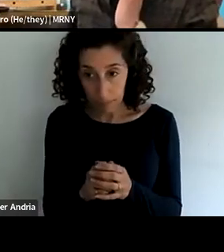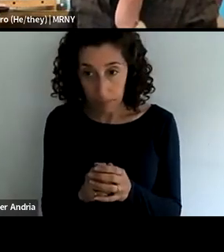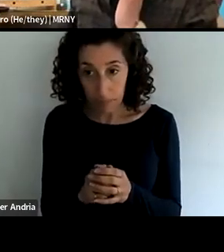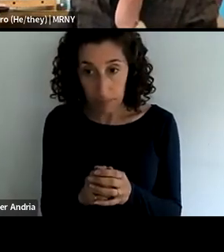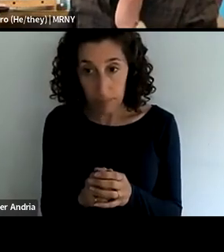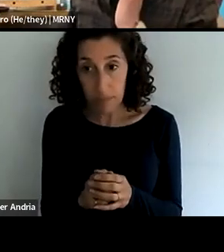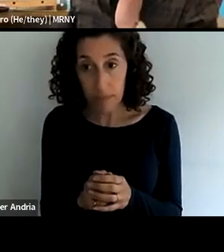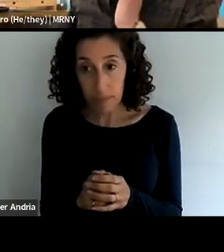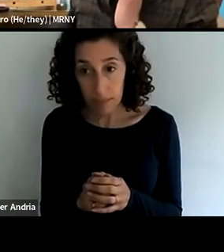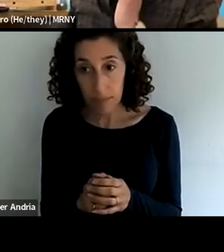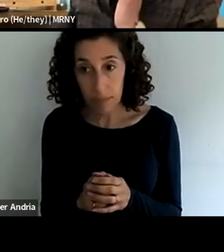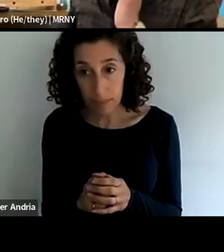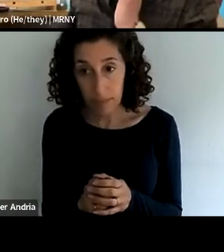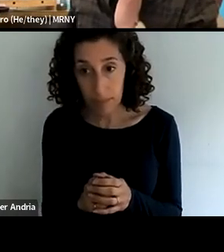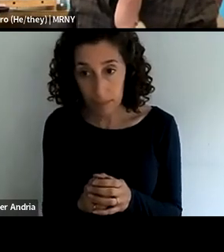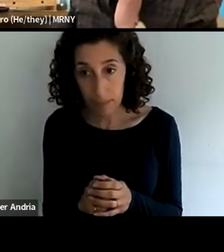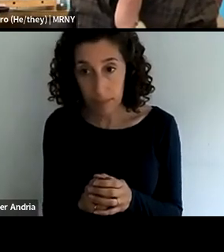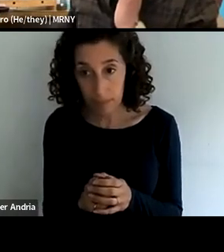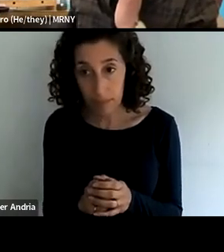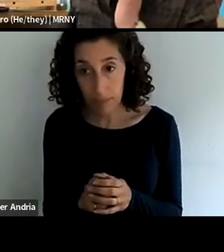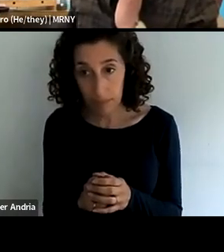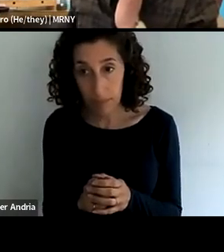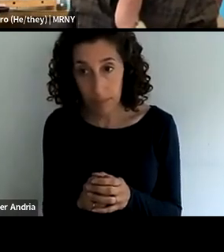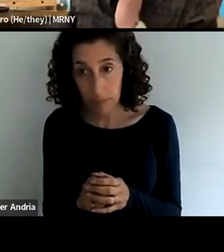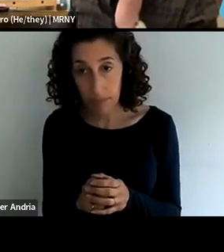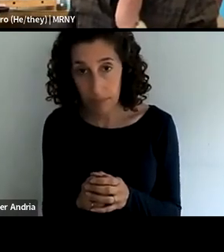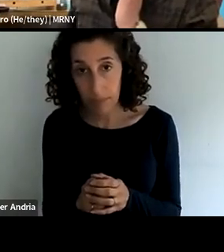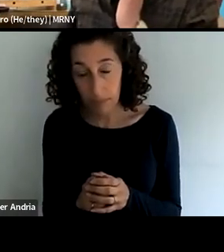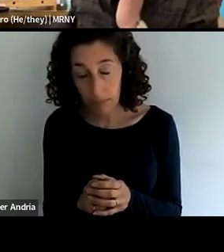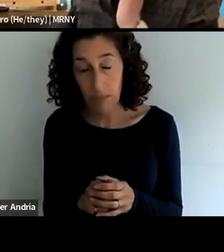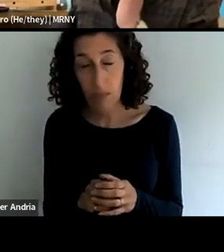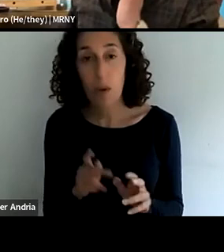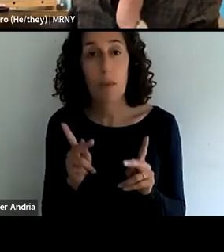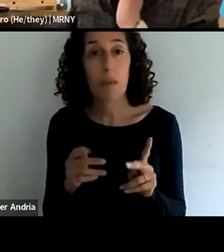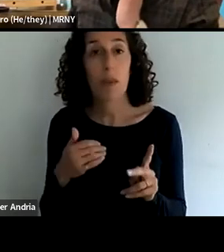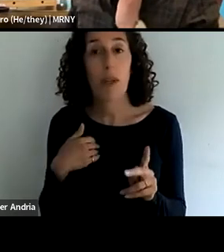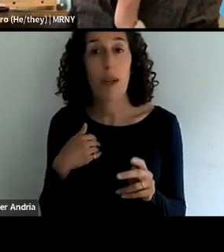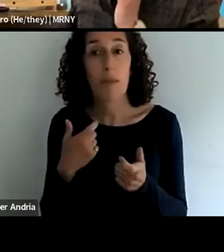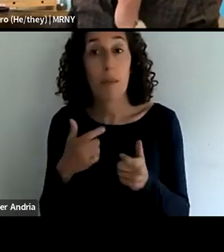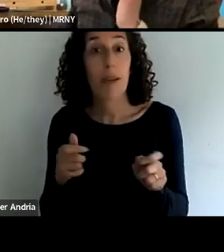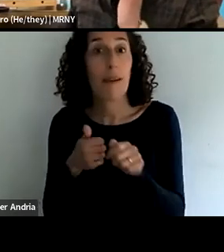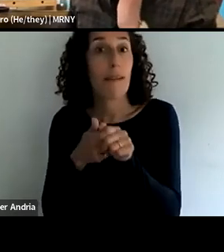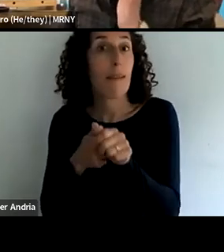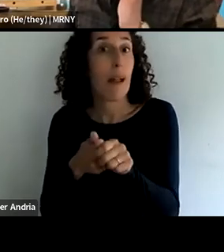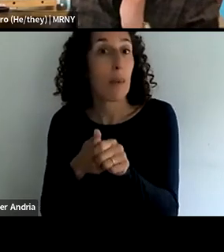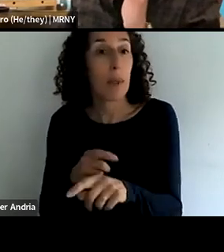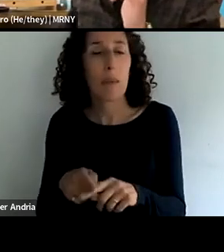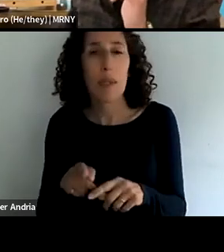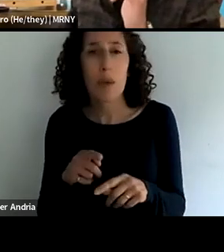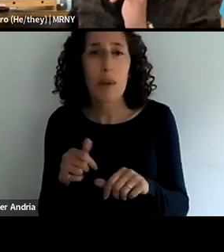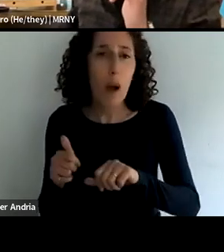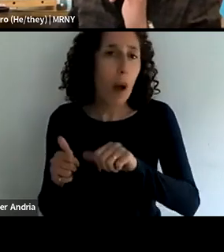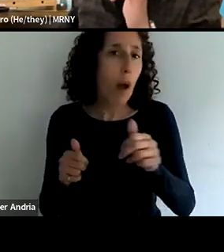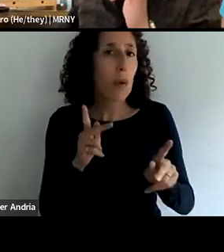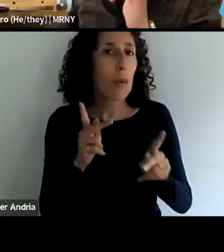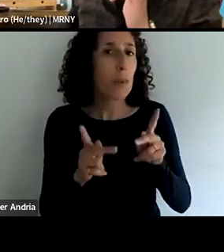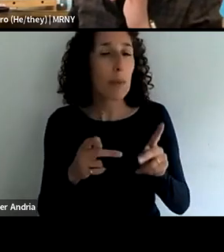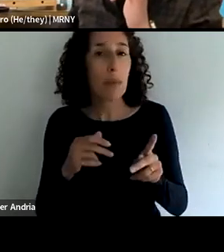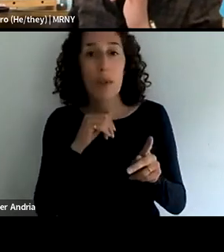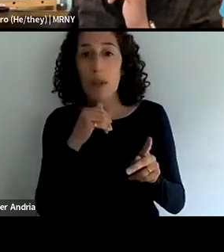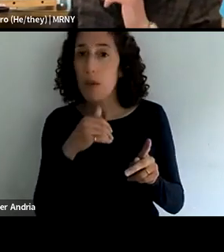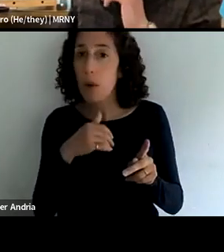big names, with huge followings already. So I want to share people who don't have big followings that everyone should know about. There's